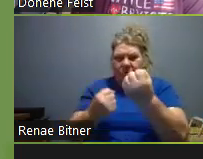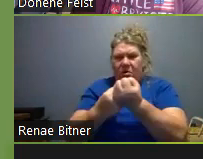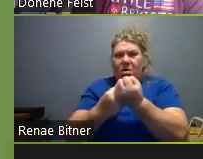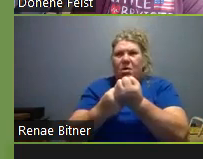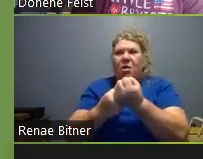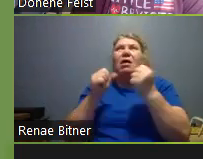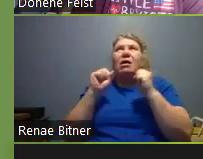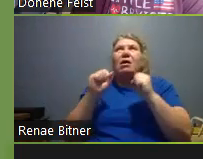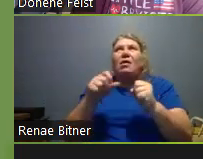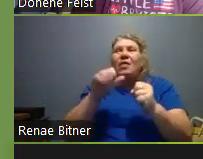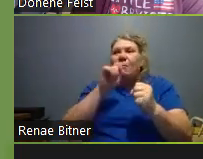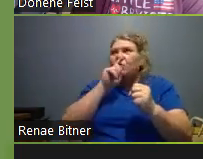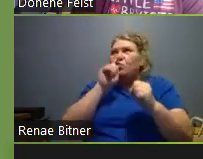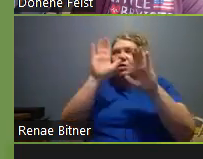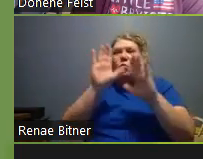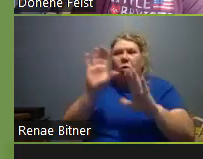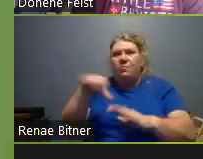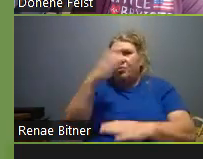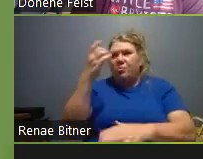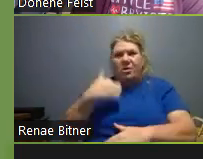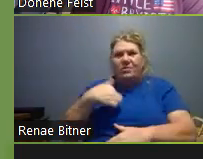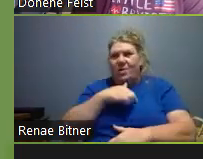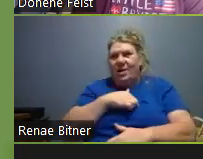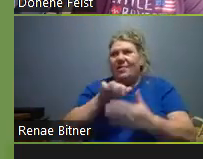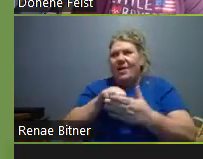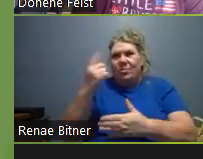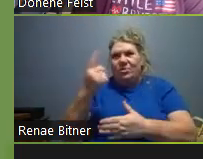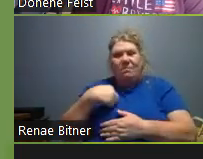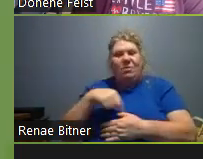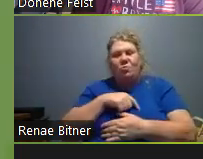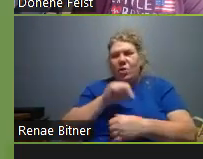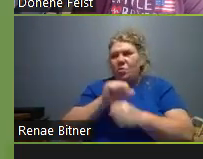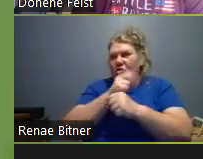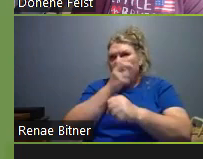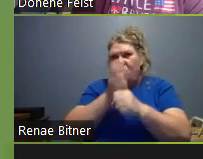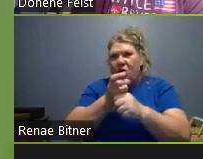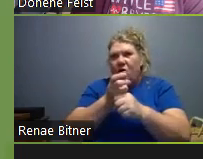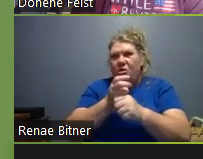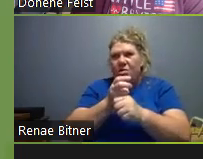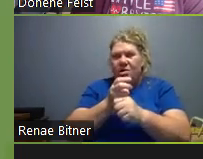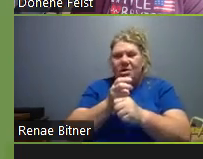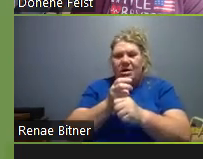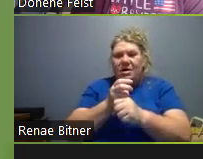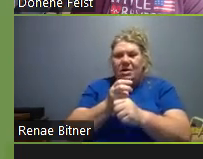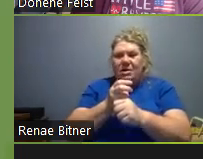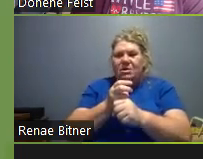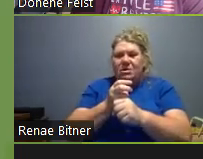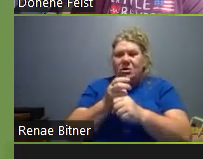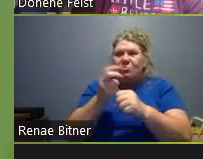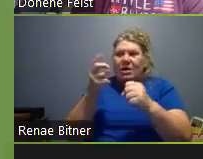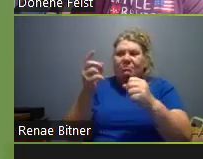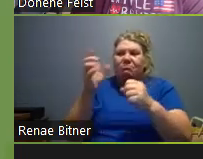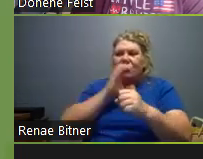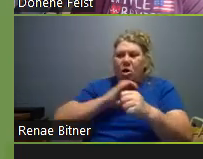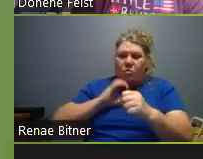a real great Christmas for us here, because that was something that we had worked really hard to get. So like I said, we have